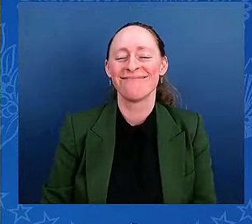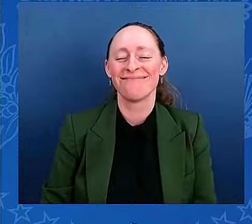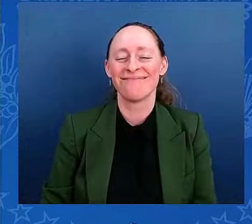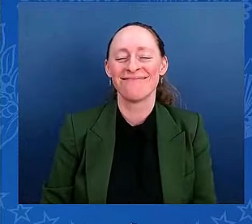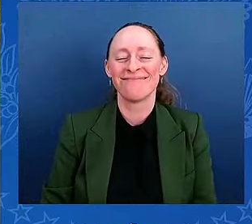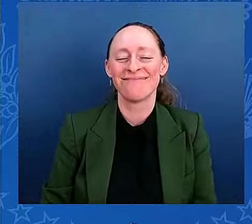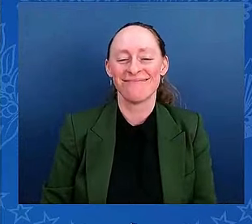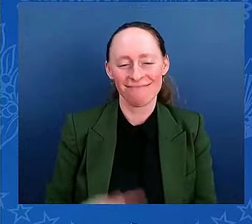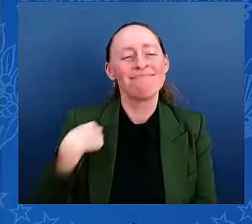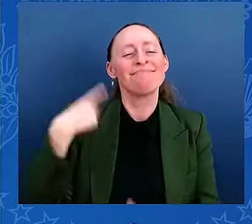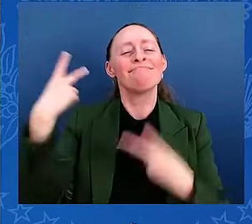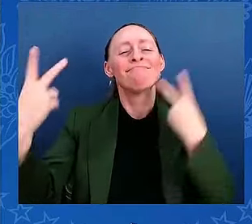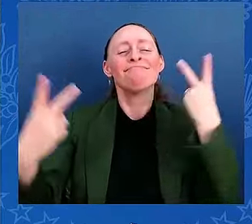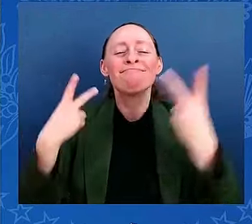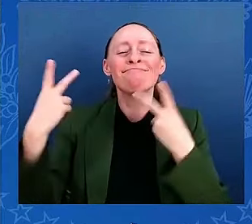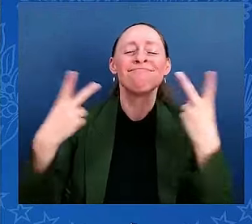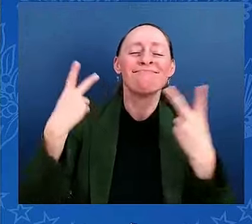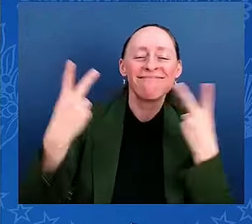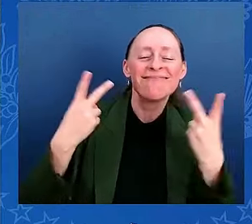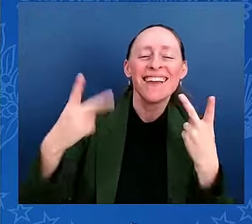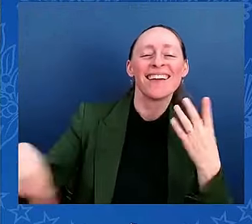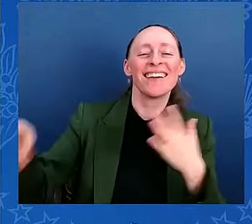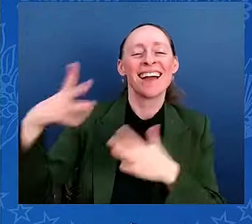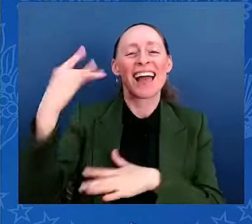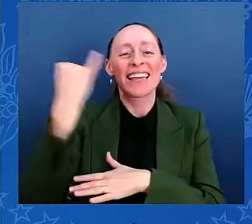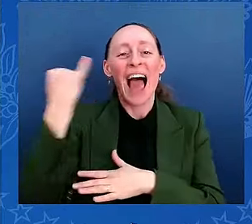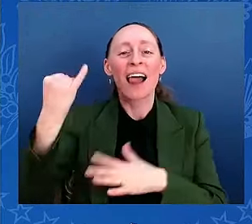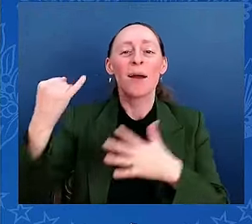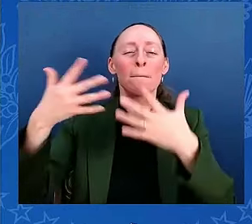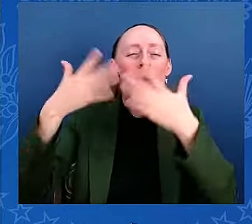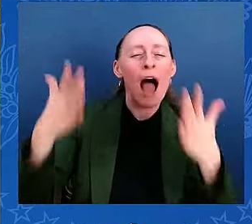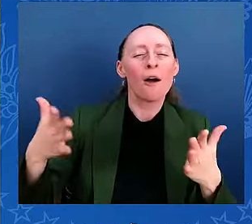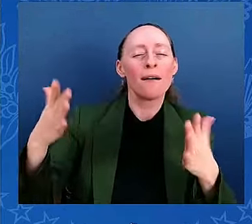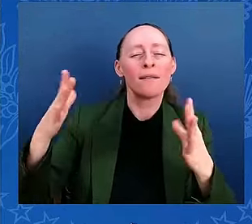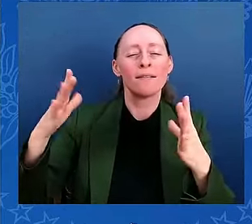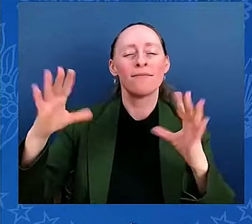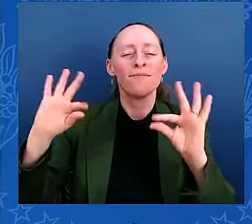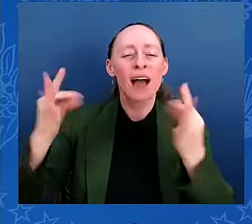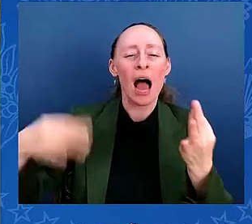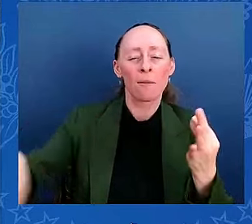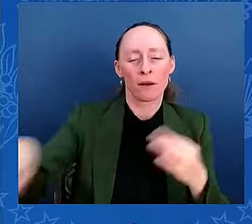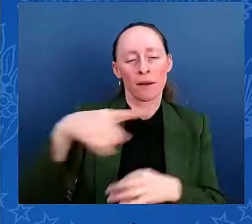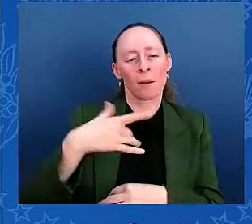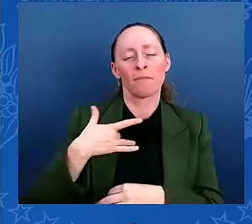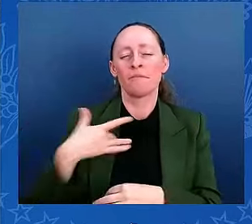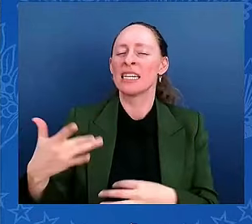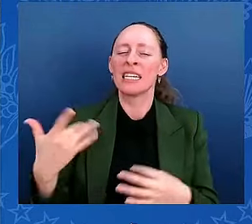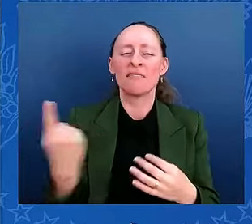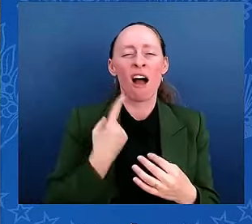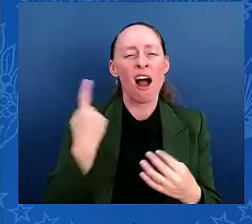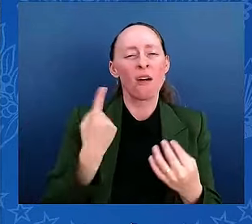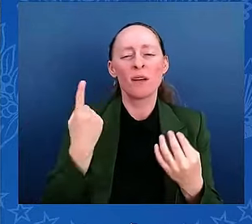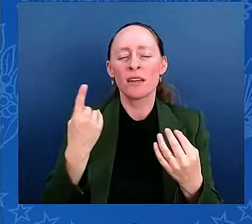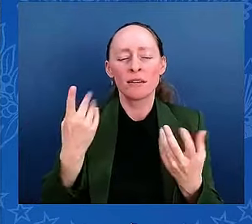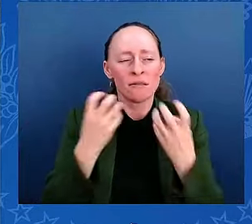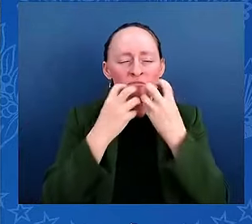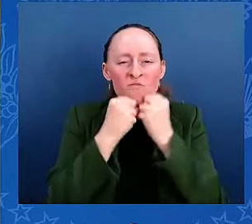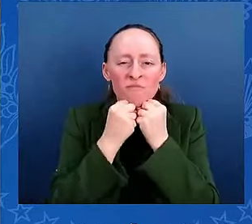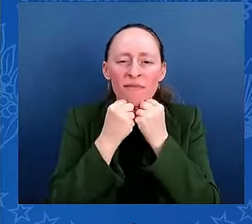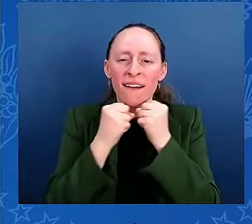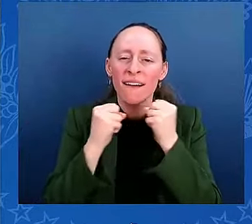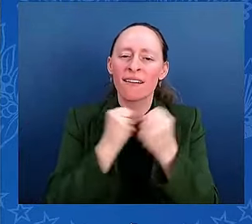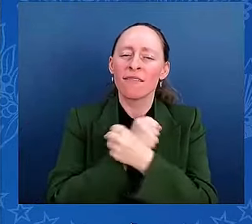same joyful love and support to Joe. You mean so much to him. So